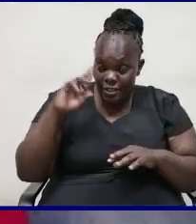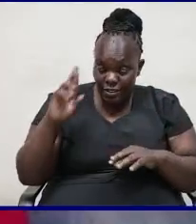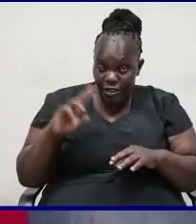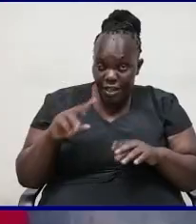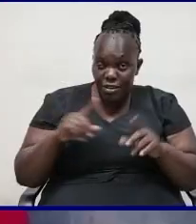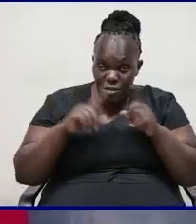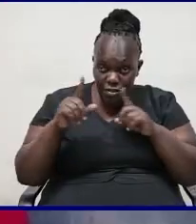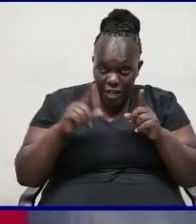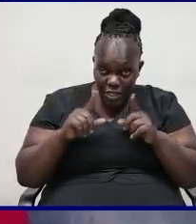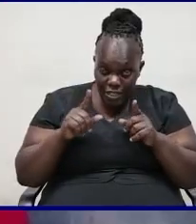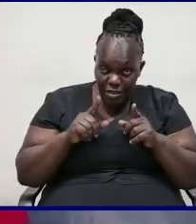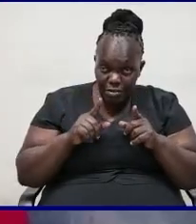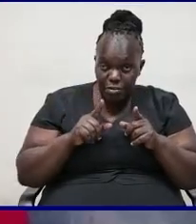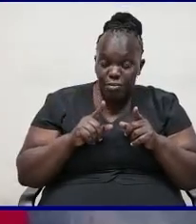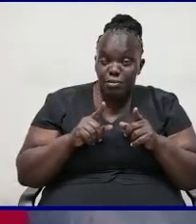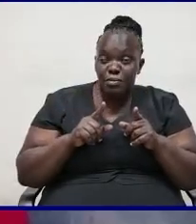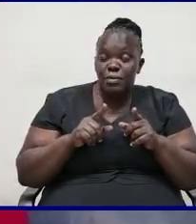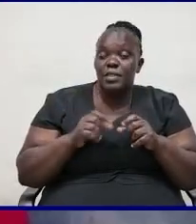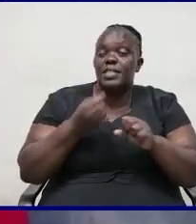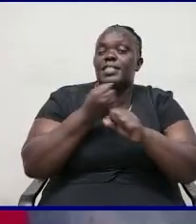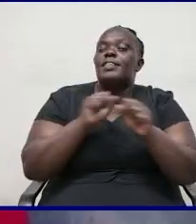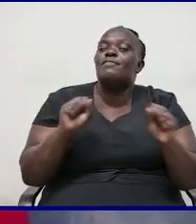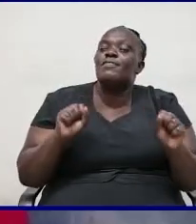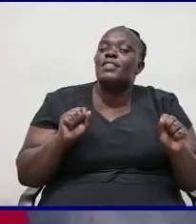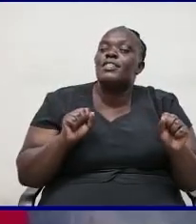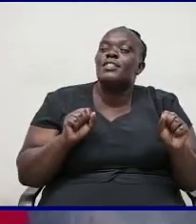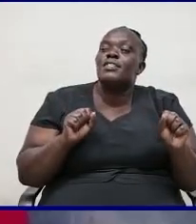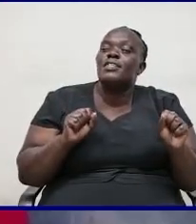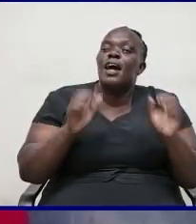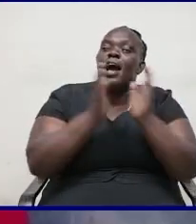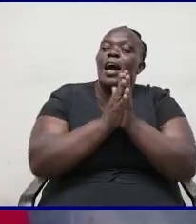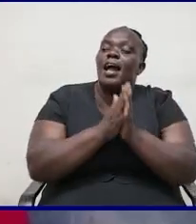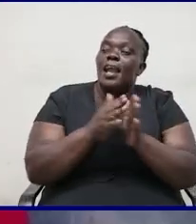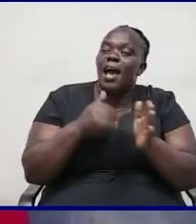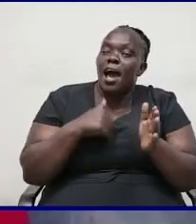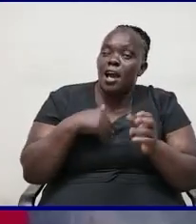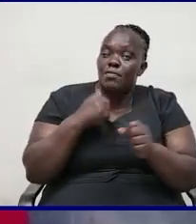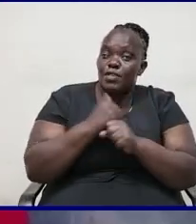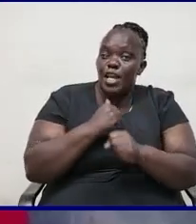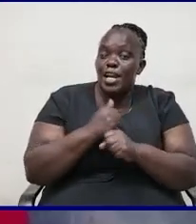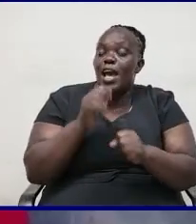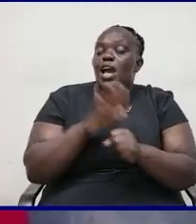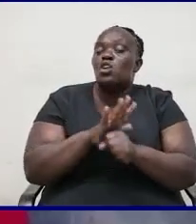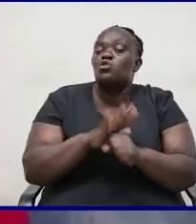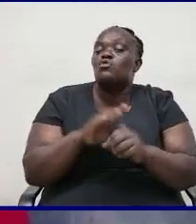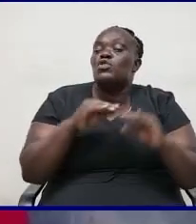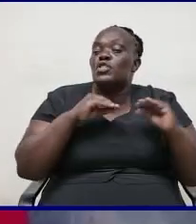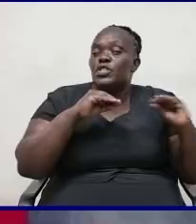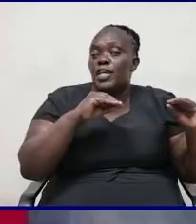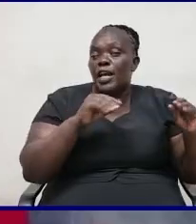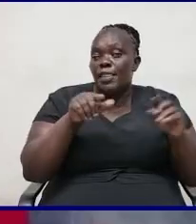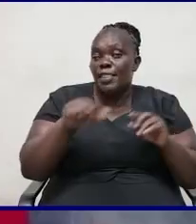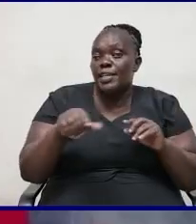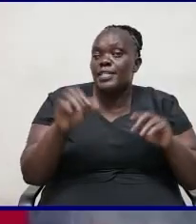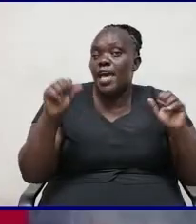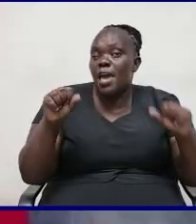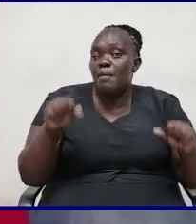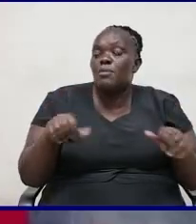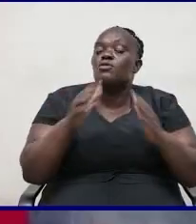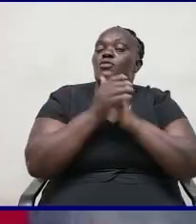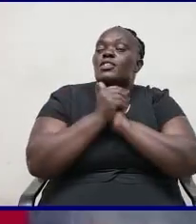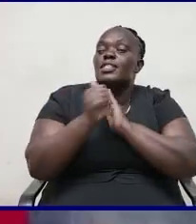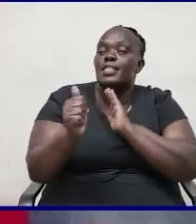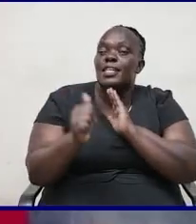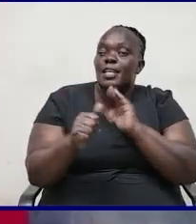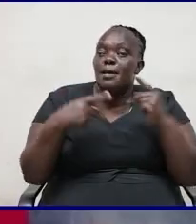the tourism police on safety. And we have actually done a lot of training that is able to